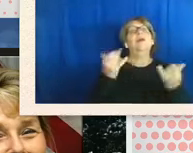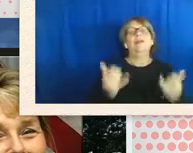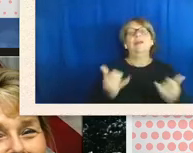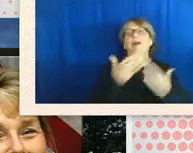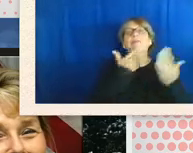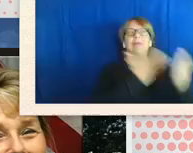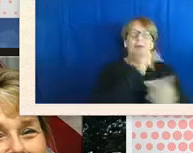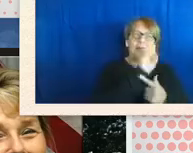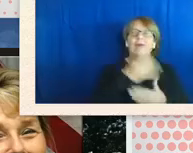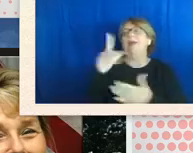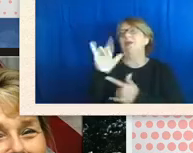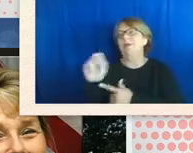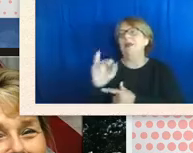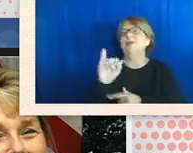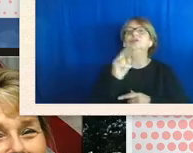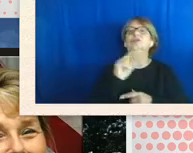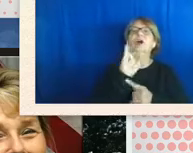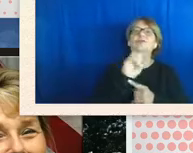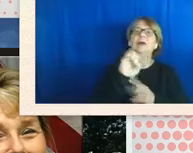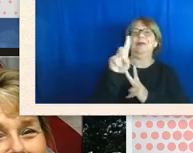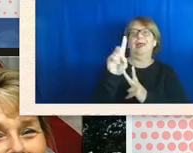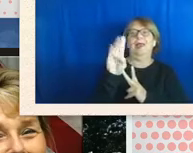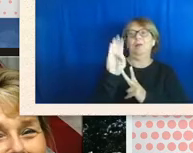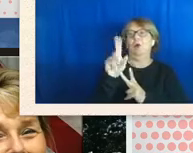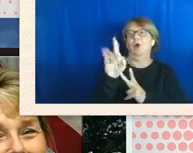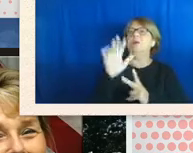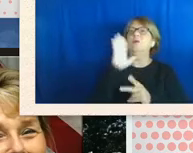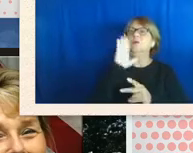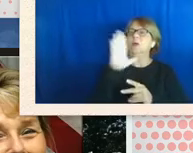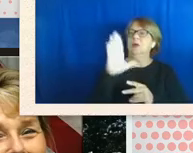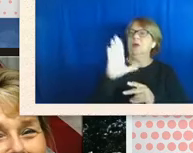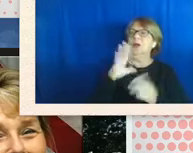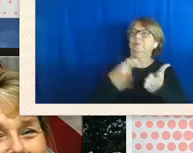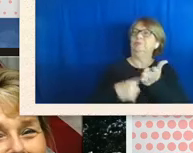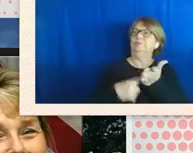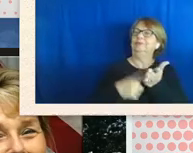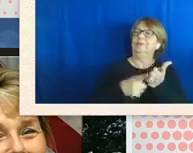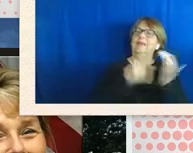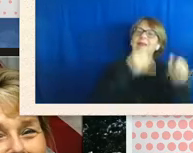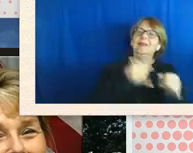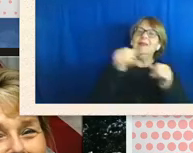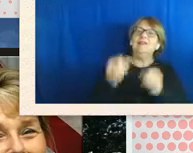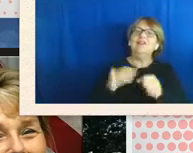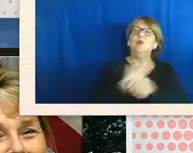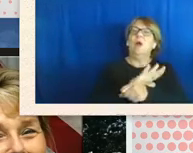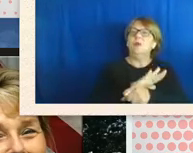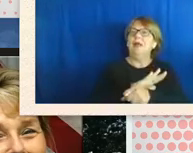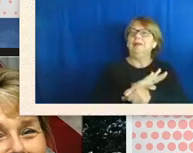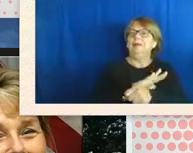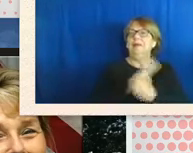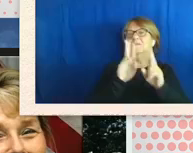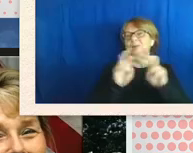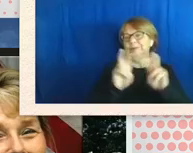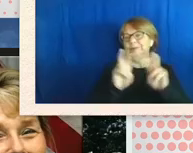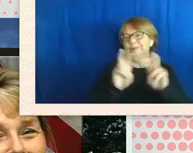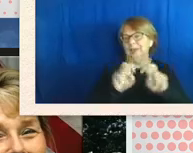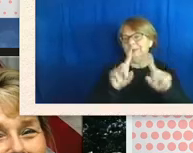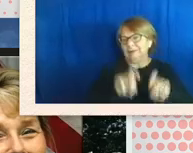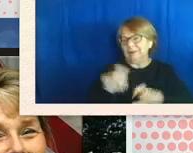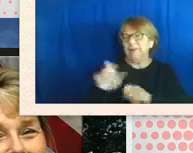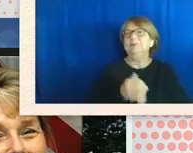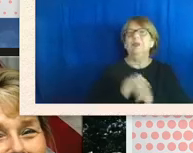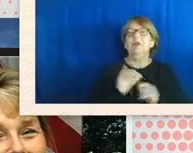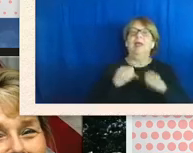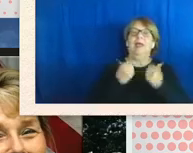Ed DeBarbeleven are going to talk with you about the individual comprehensive assessment, which the agency's been working